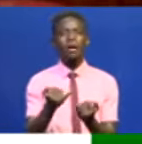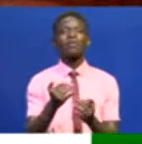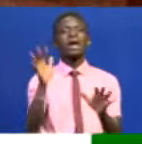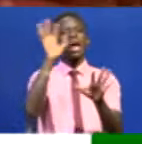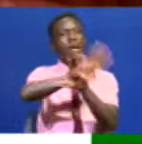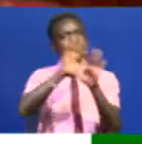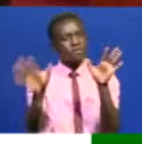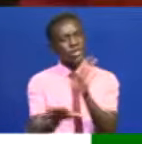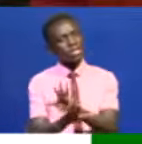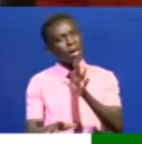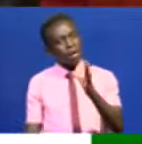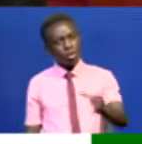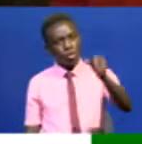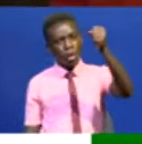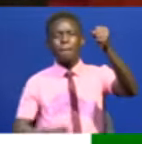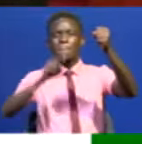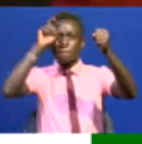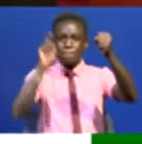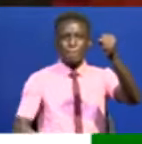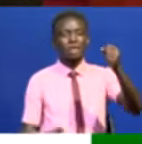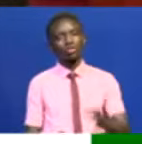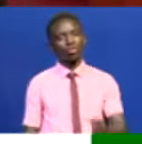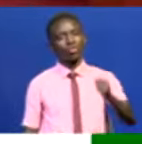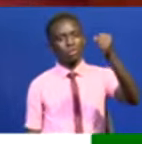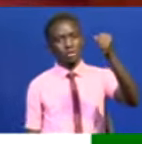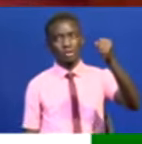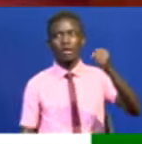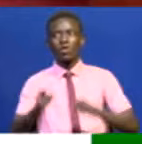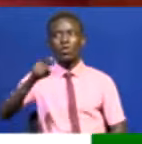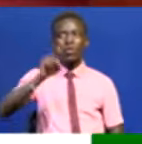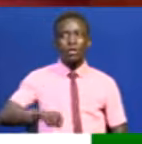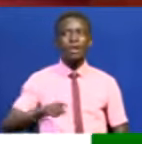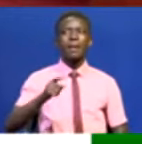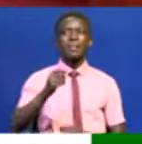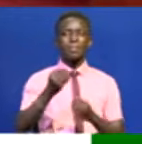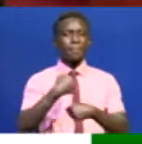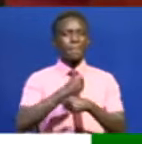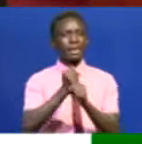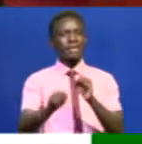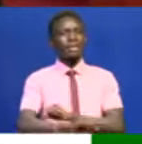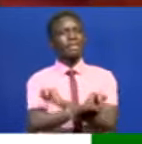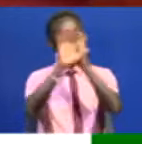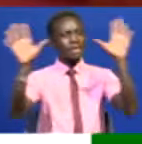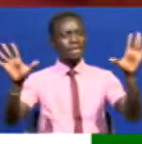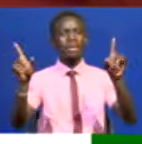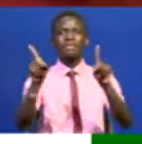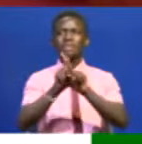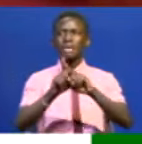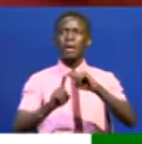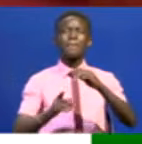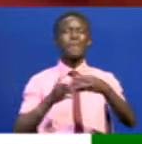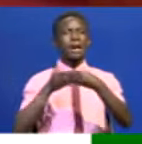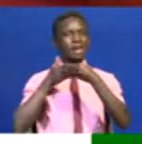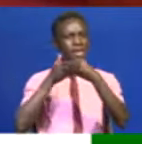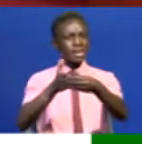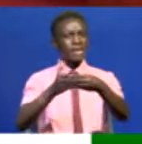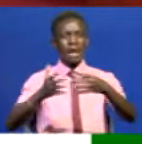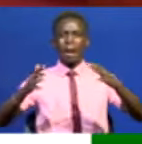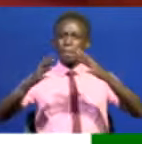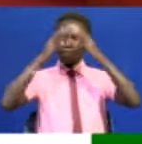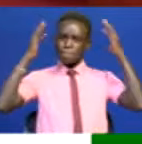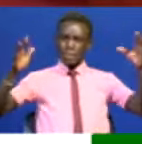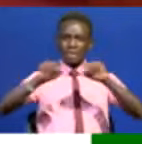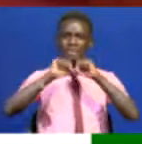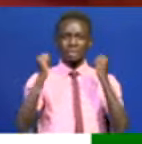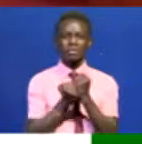In fact, must wait. And we must make it clear to this cabinet secretary, honorable speaker, and as majority leader, I will never stand here